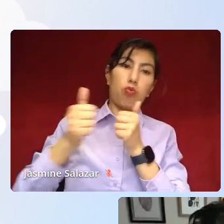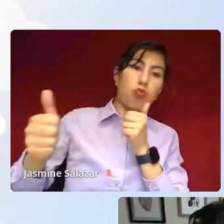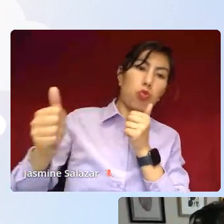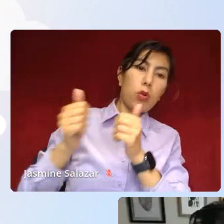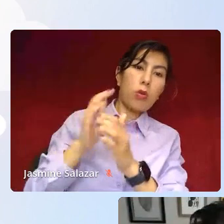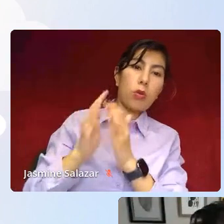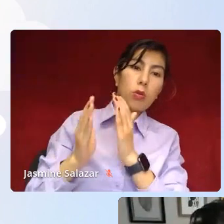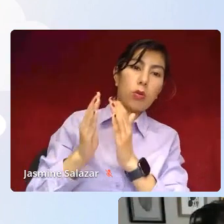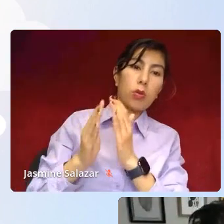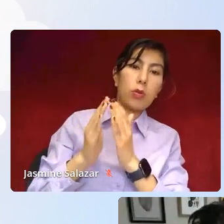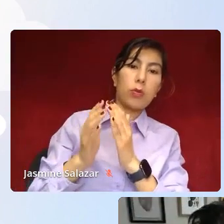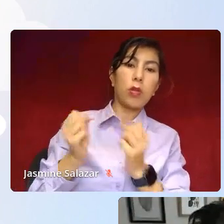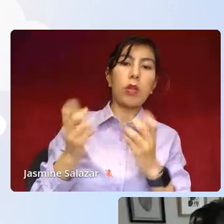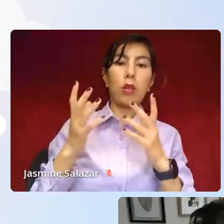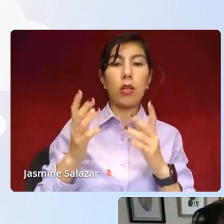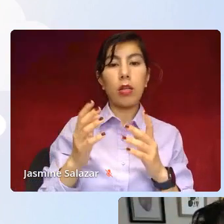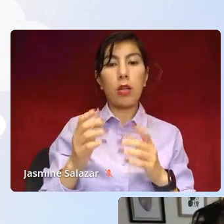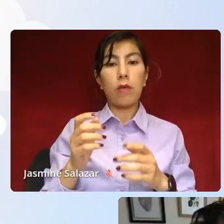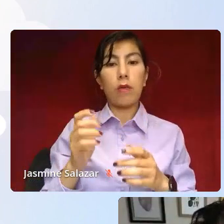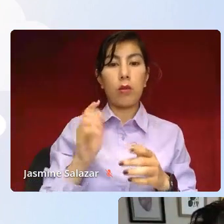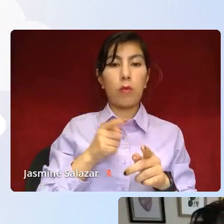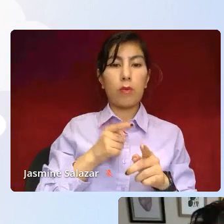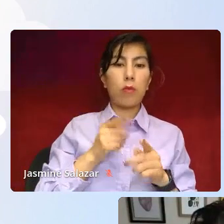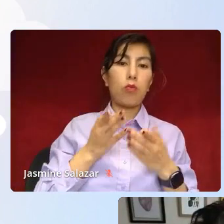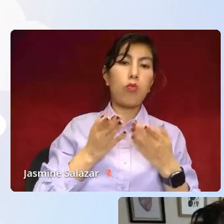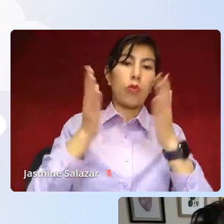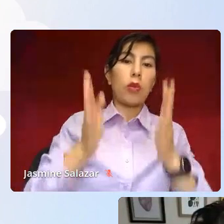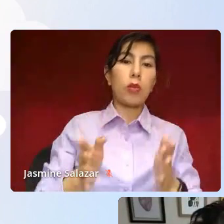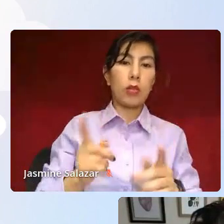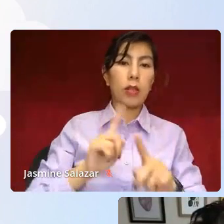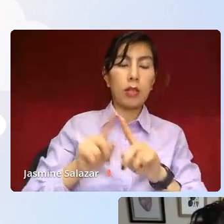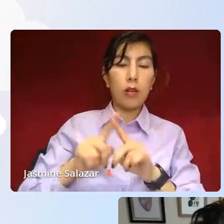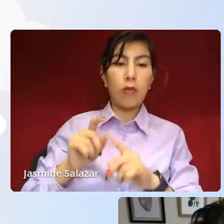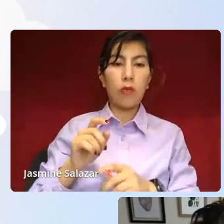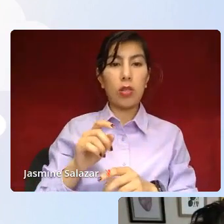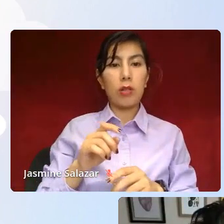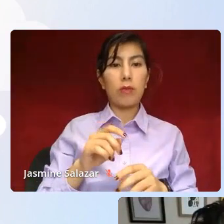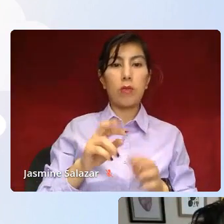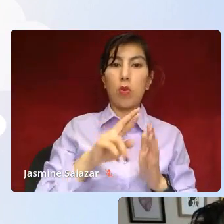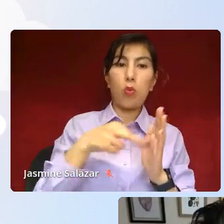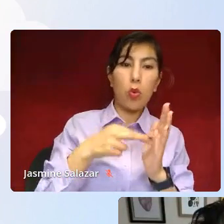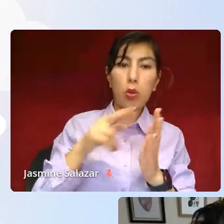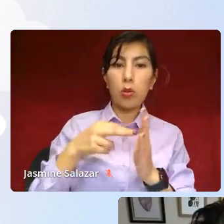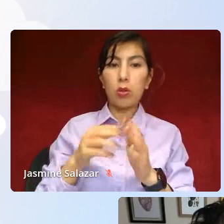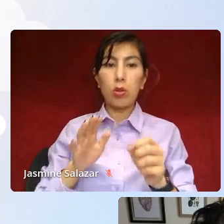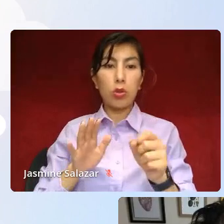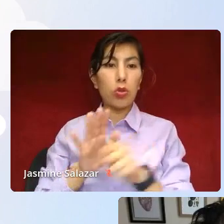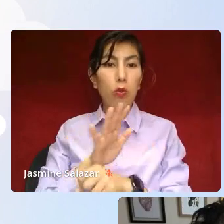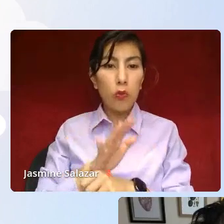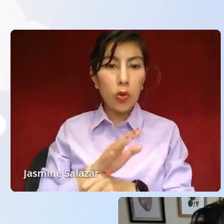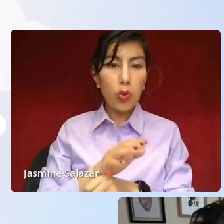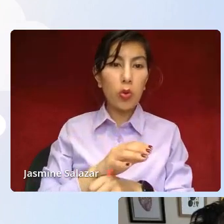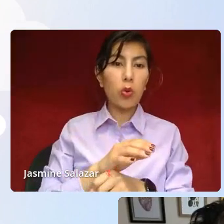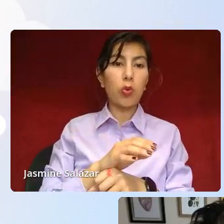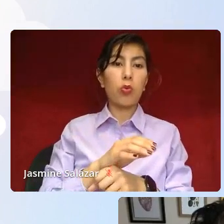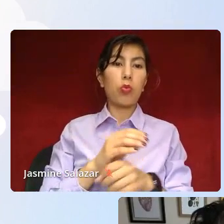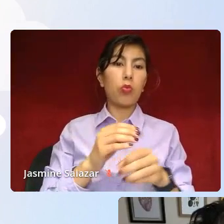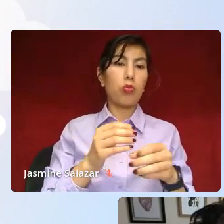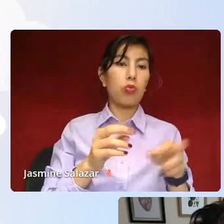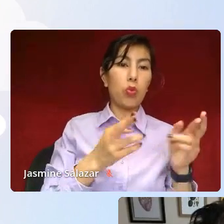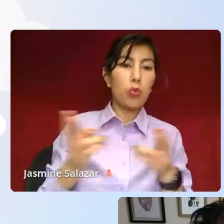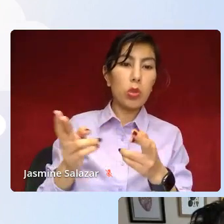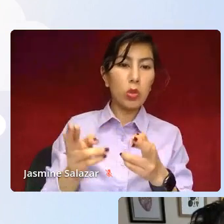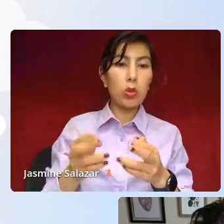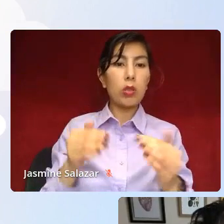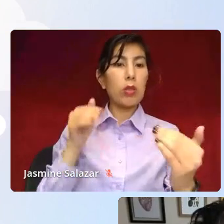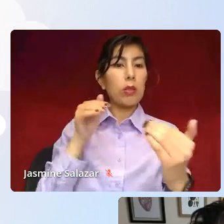providers had to wear multiple hats, just to fill those gaps and use the resources they had to meet the